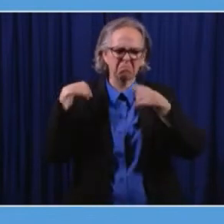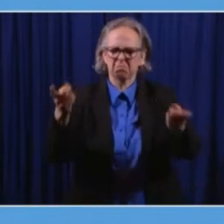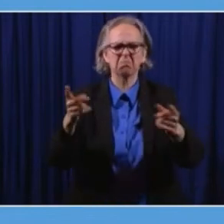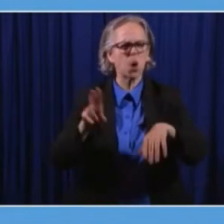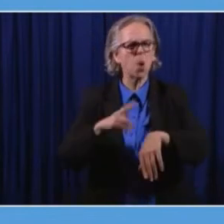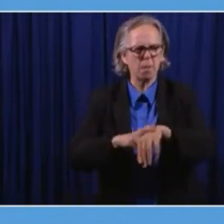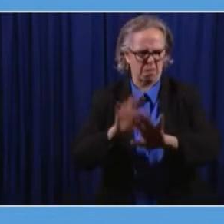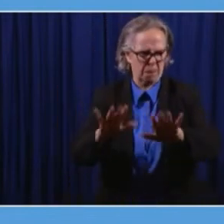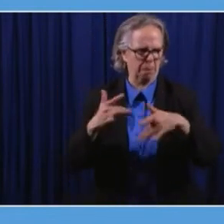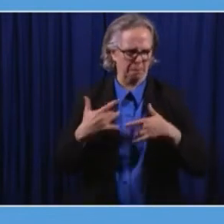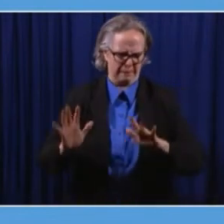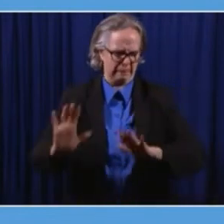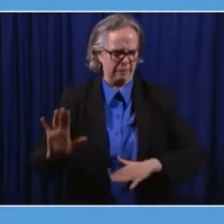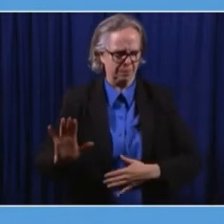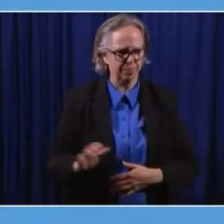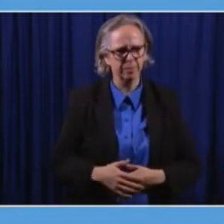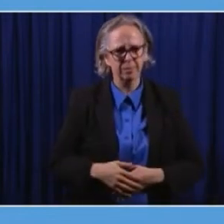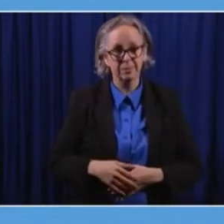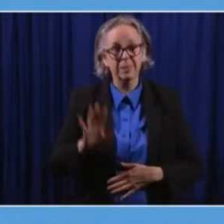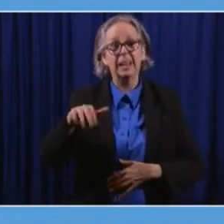consistent basis. So if you look at the next slide,